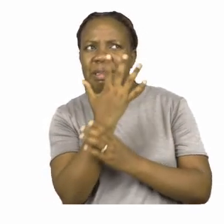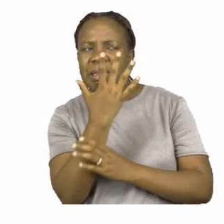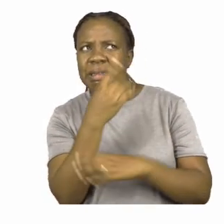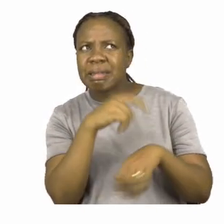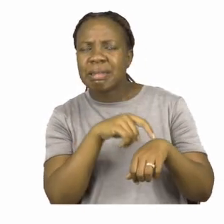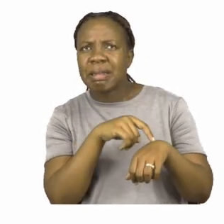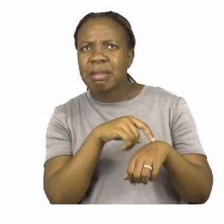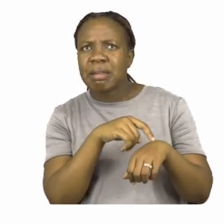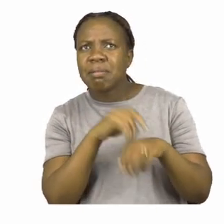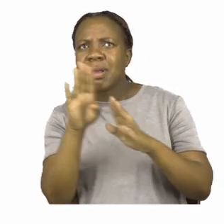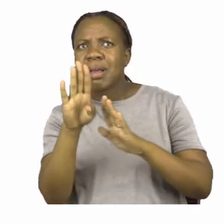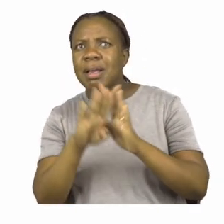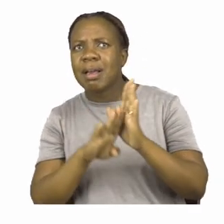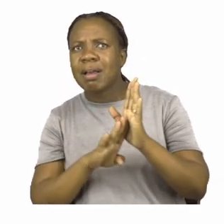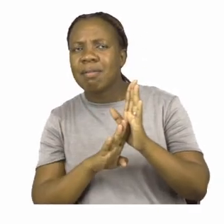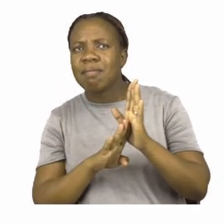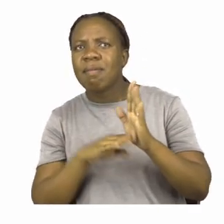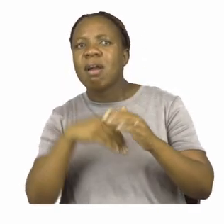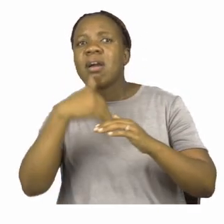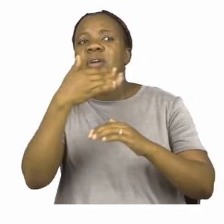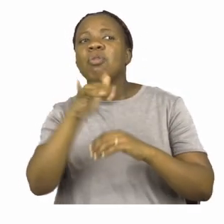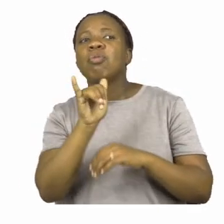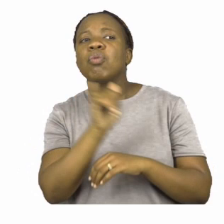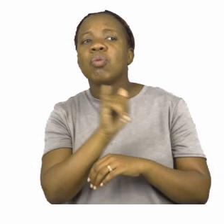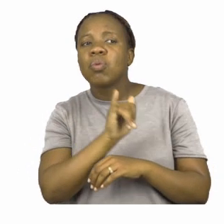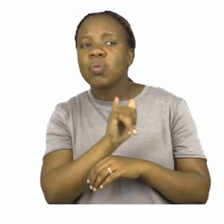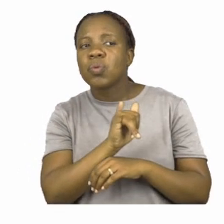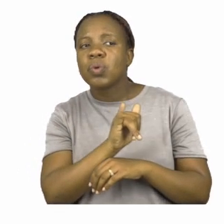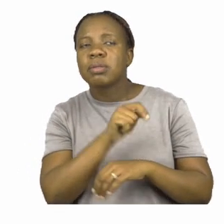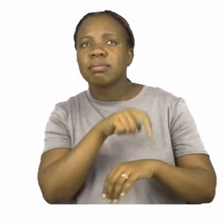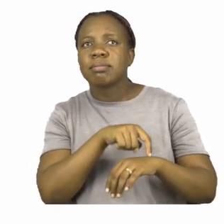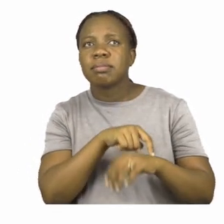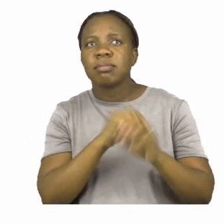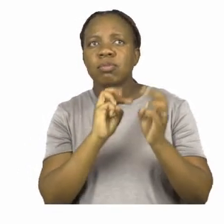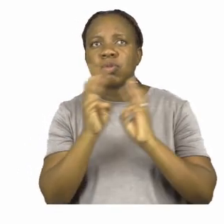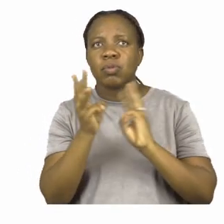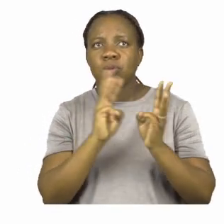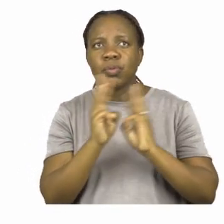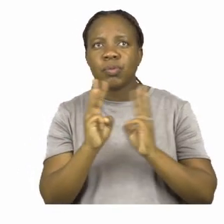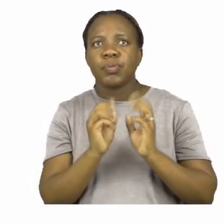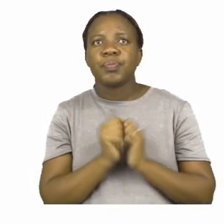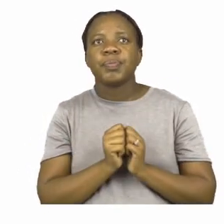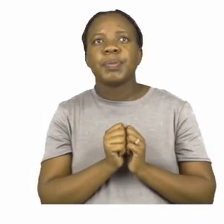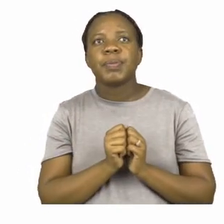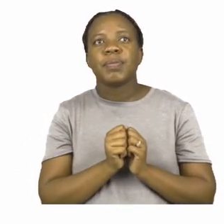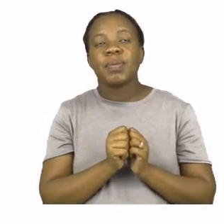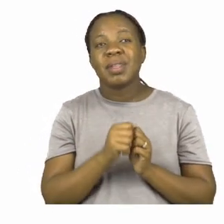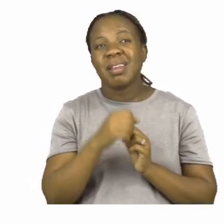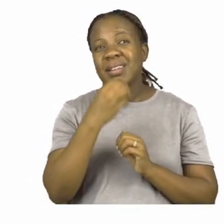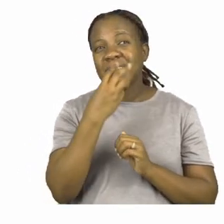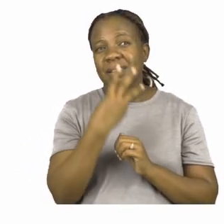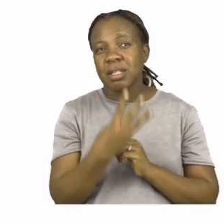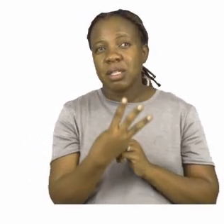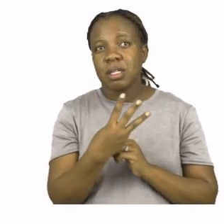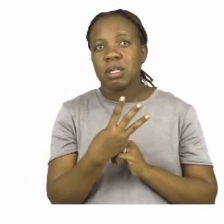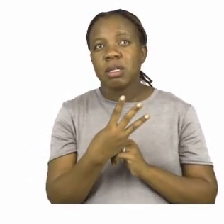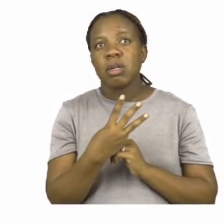season? 3. What is the weather like in spring?